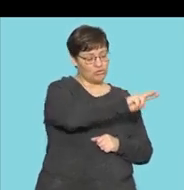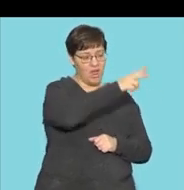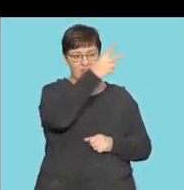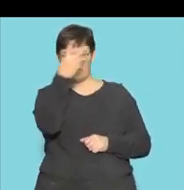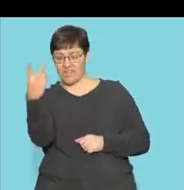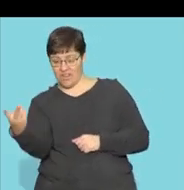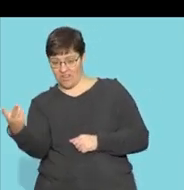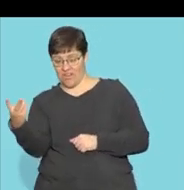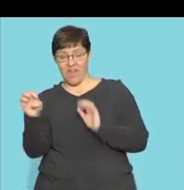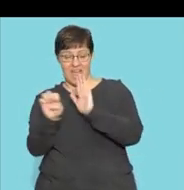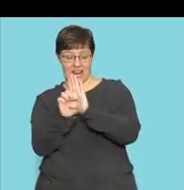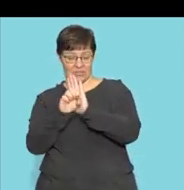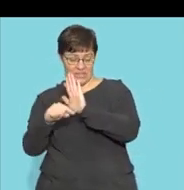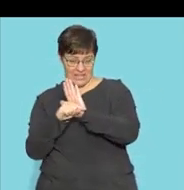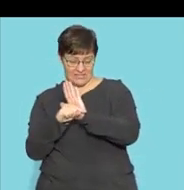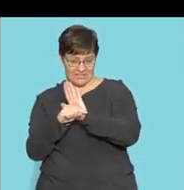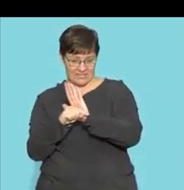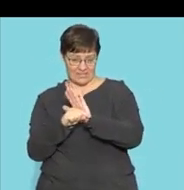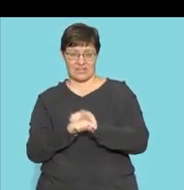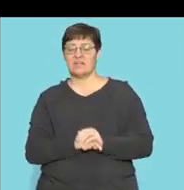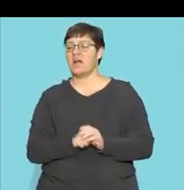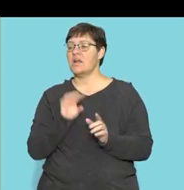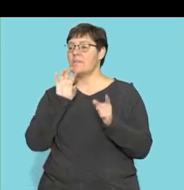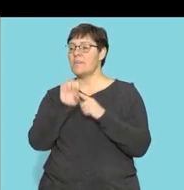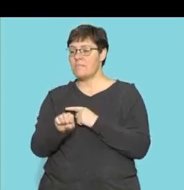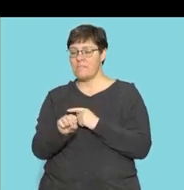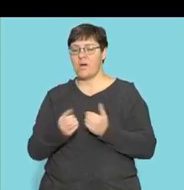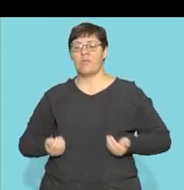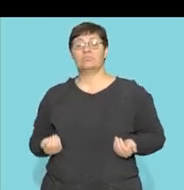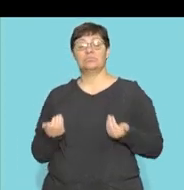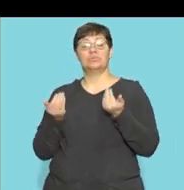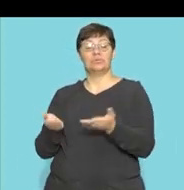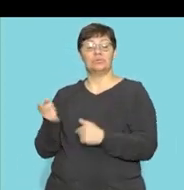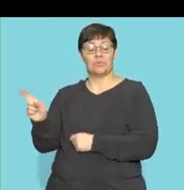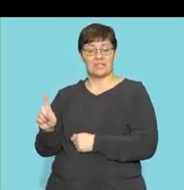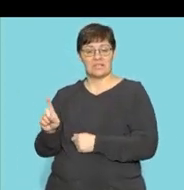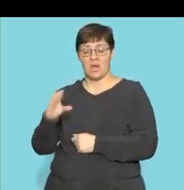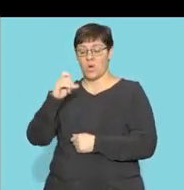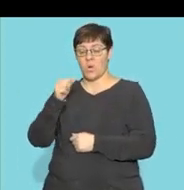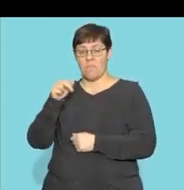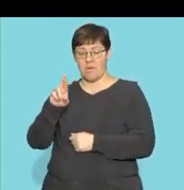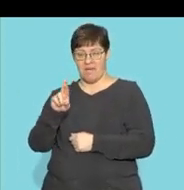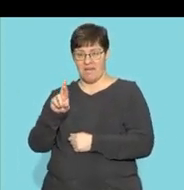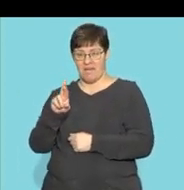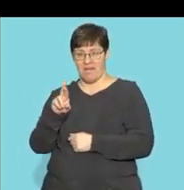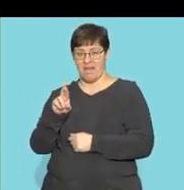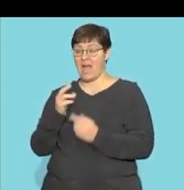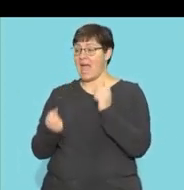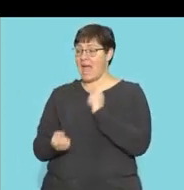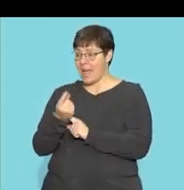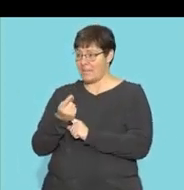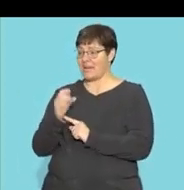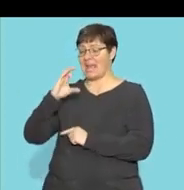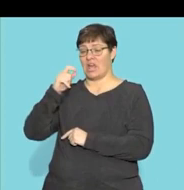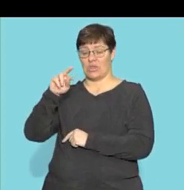the transfer of electrons, and we've indicated the production of copper is happening at